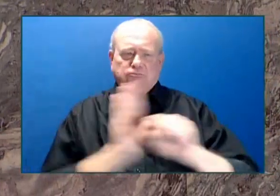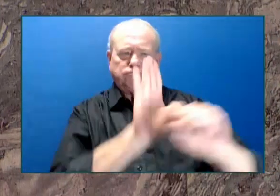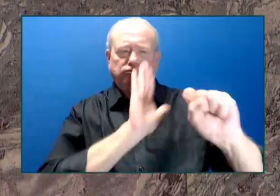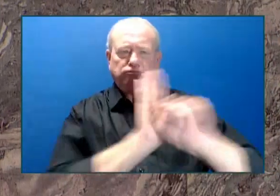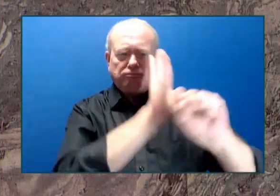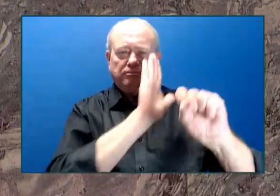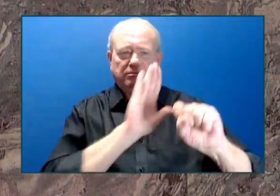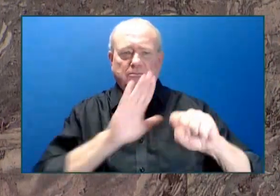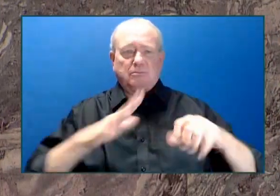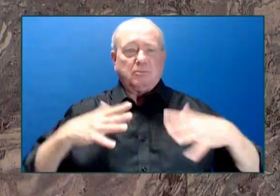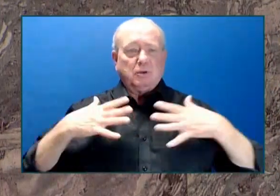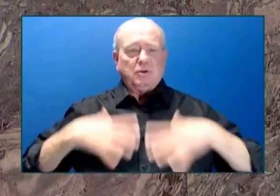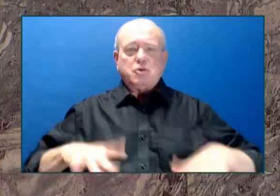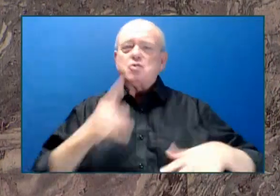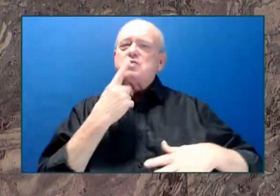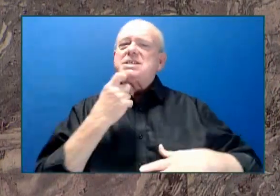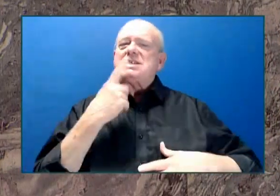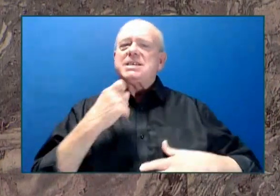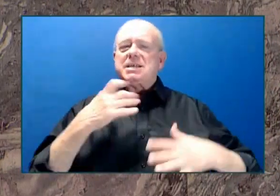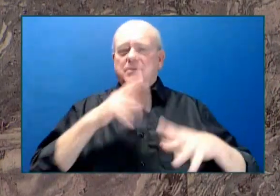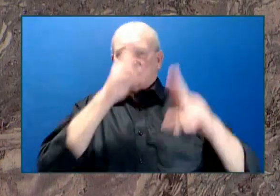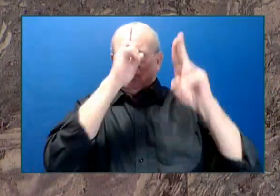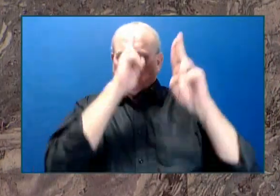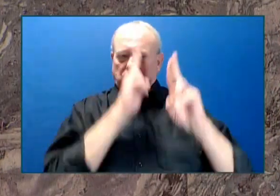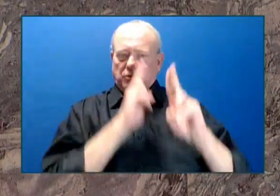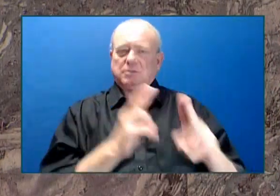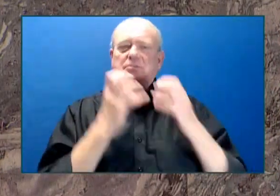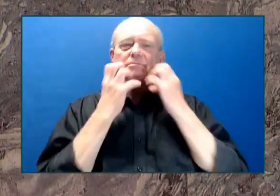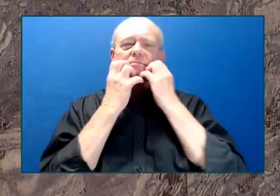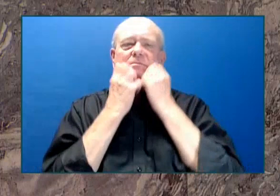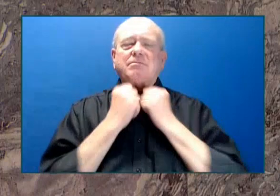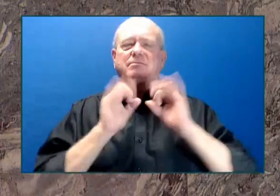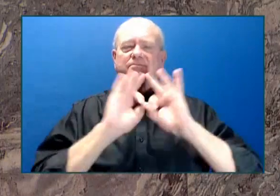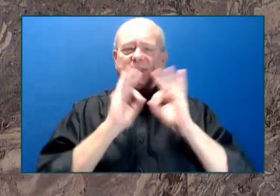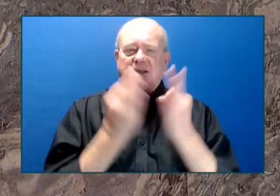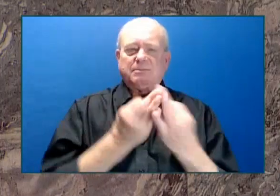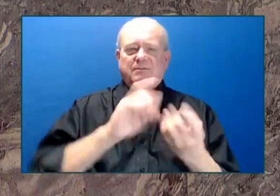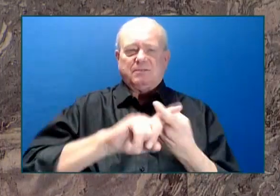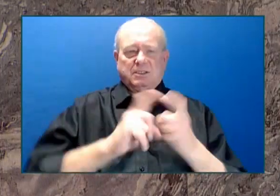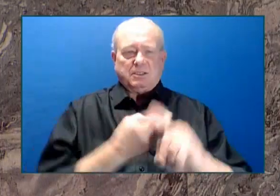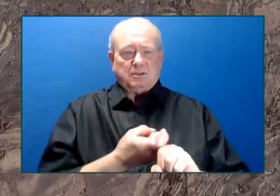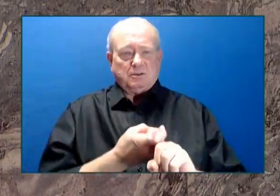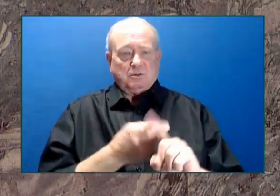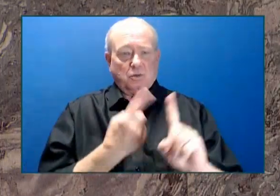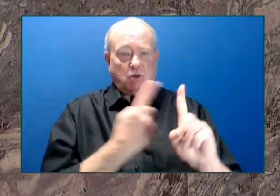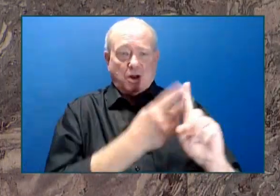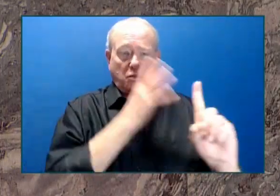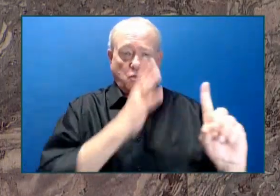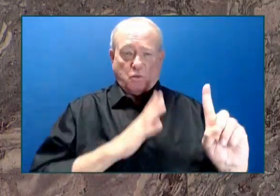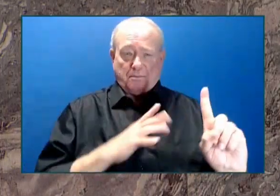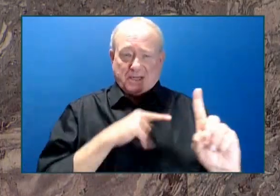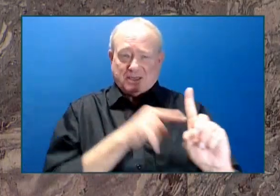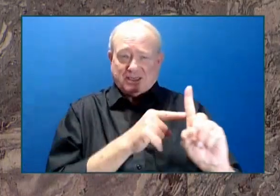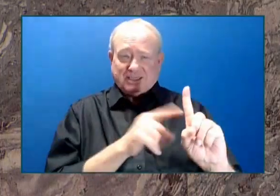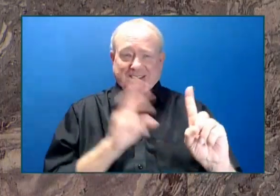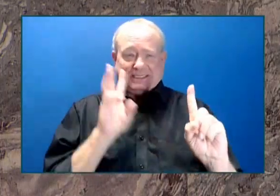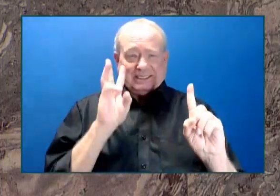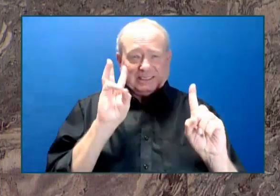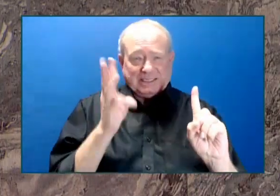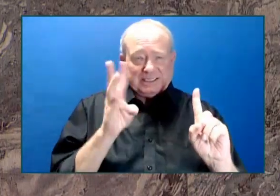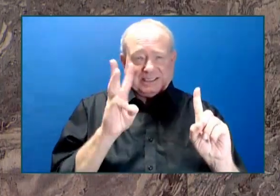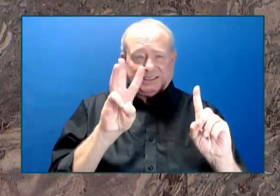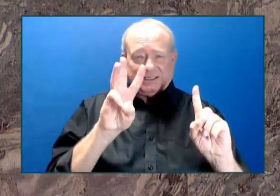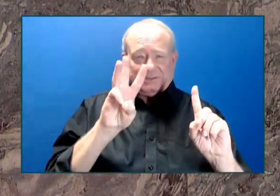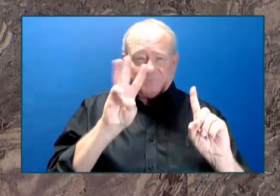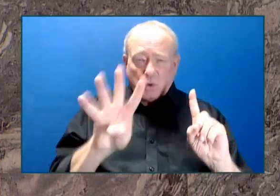to honor 64 friends and loved ones that are missing or who have been murdered. No one should have to mourn that many loved ones in such